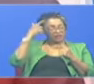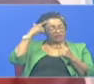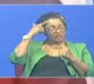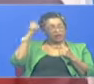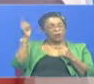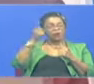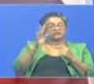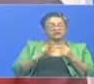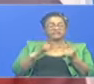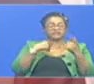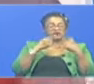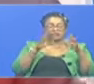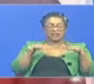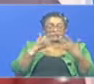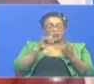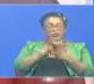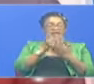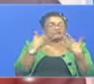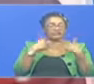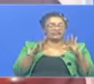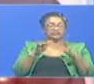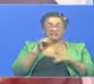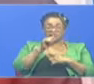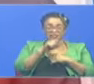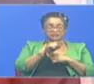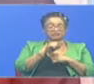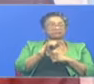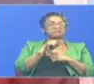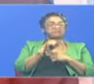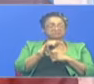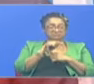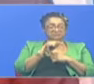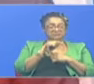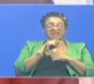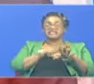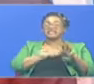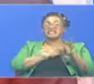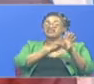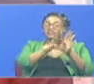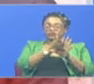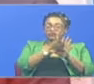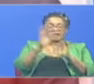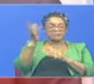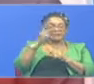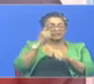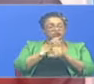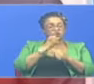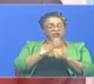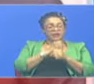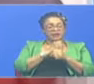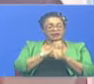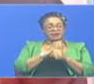about it. It is one of the interventions that the ministry is taking, carrying on in the country.